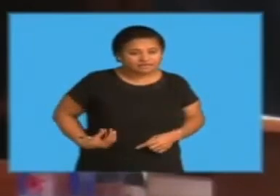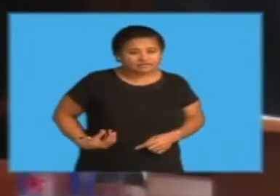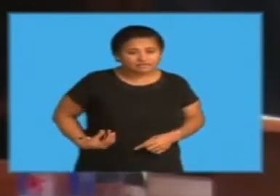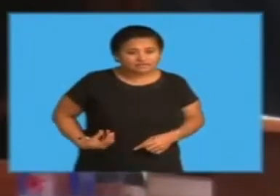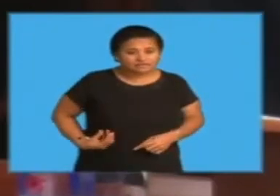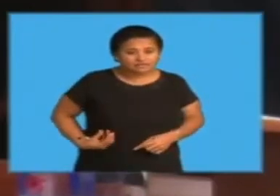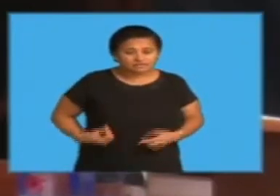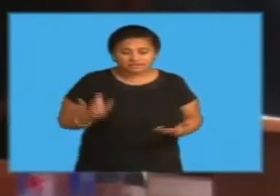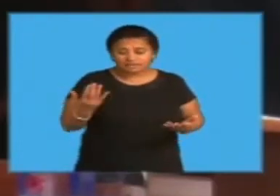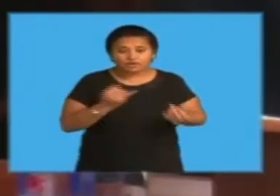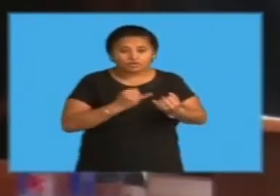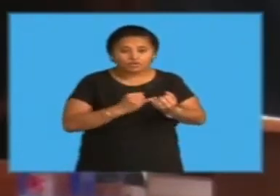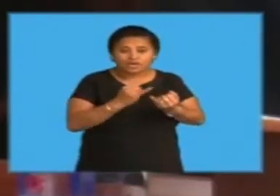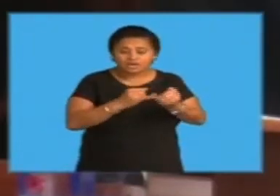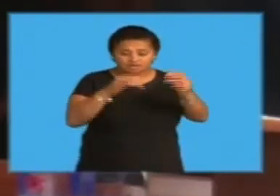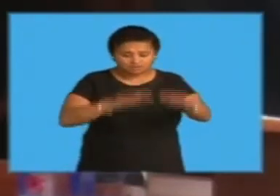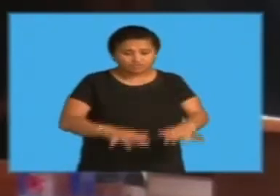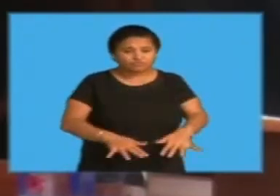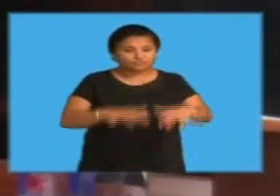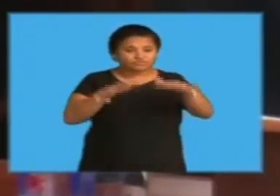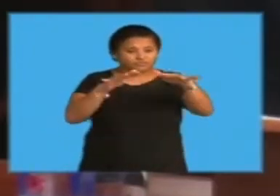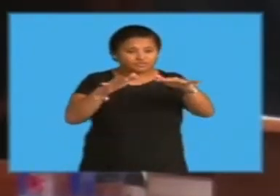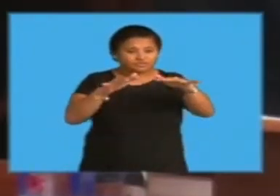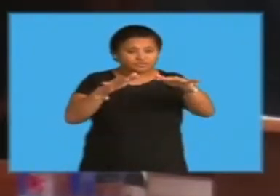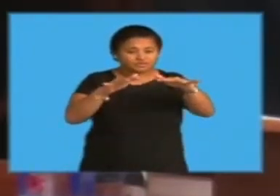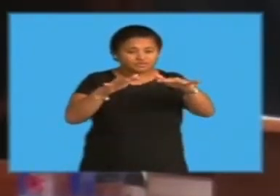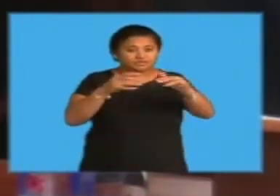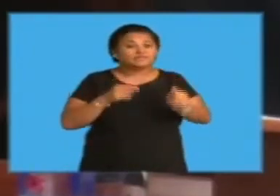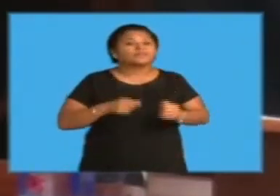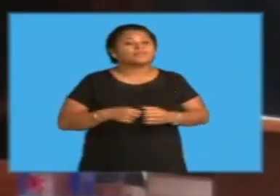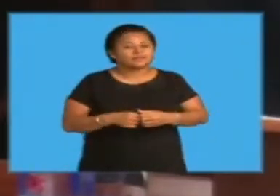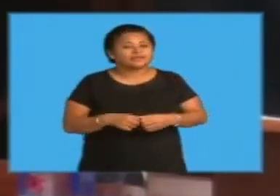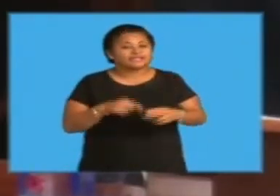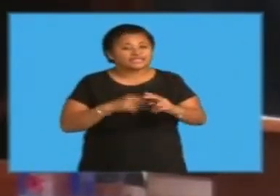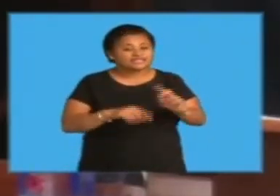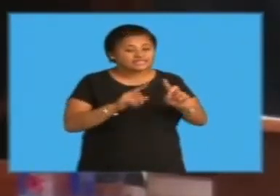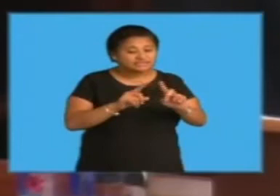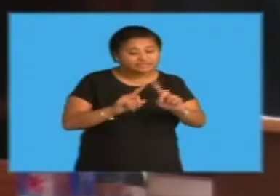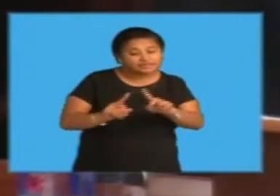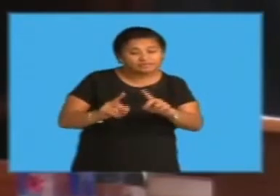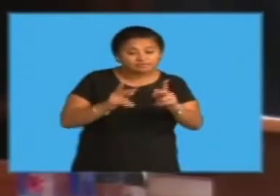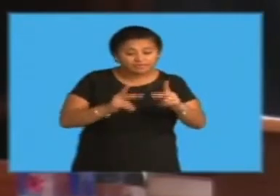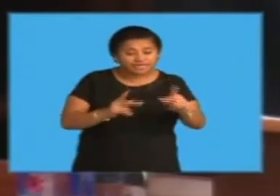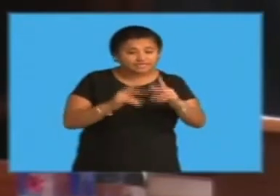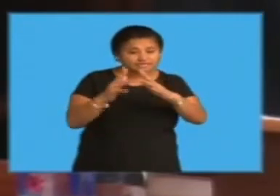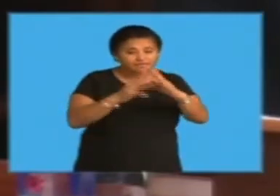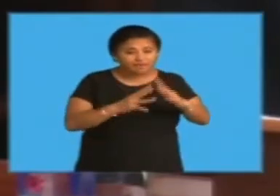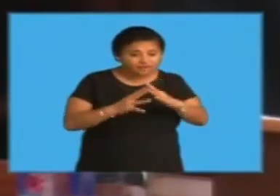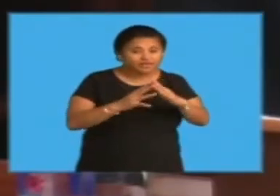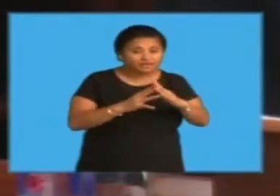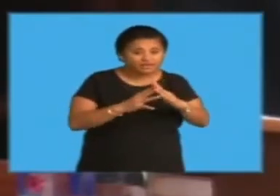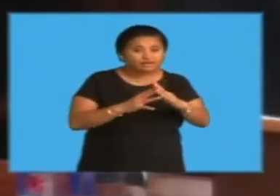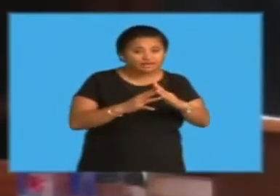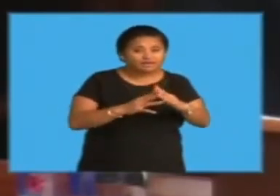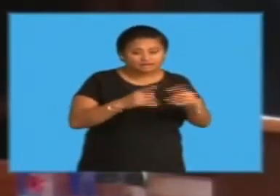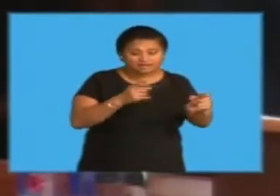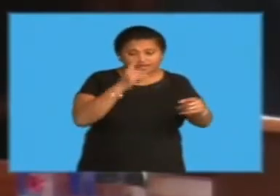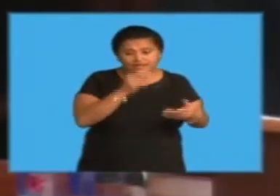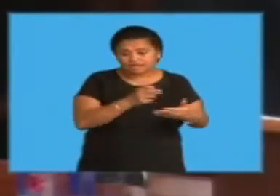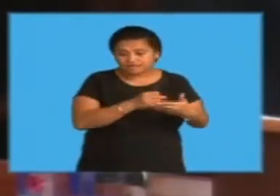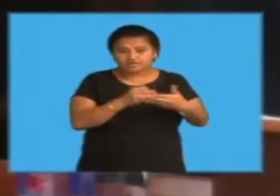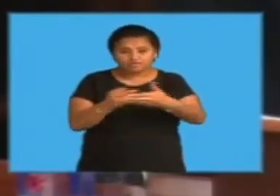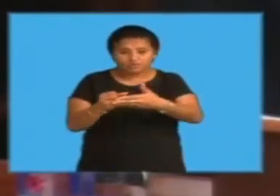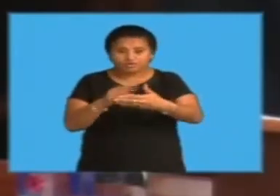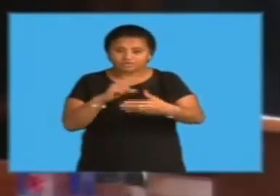They may be joined by wealthy Americans in Miami or Houston or even New York. Madam Speaker, Honourable Chief Justice, the Honourable